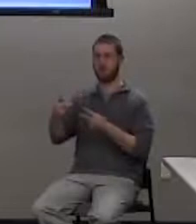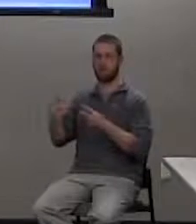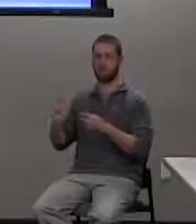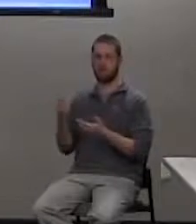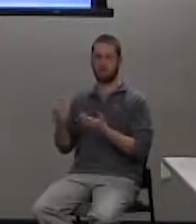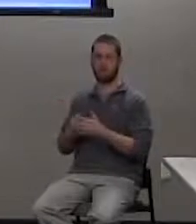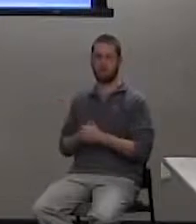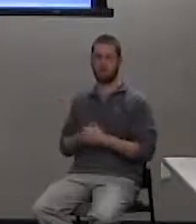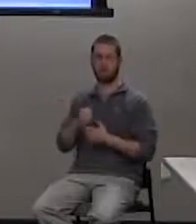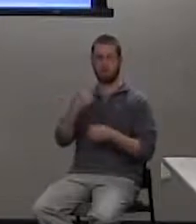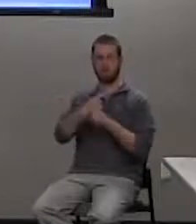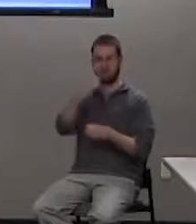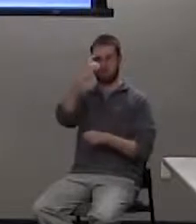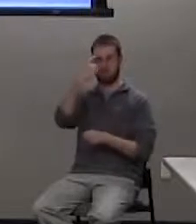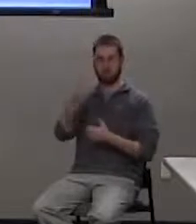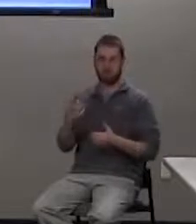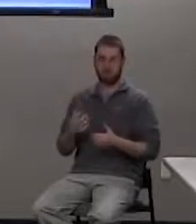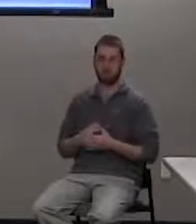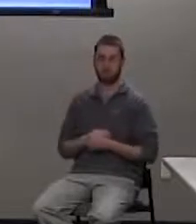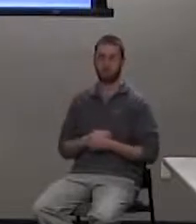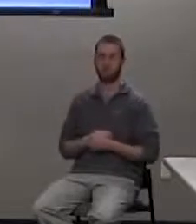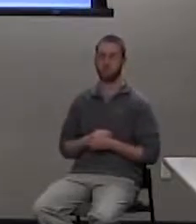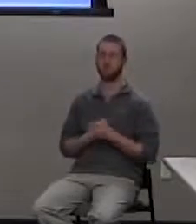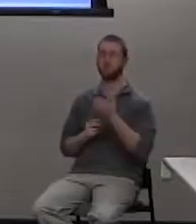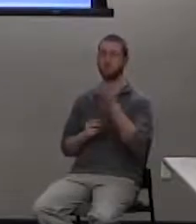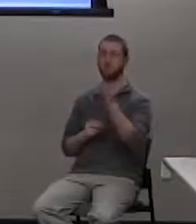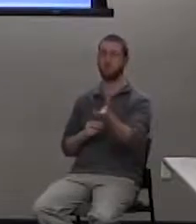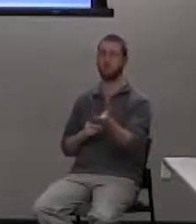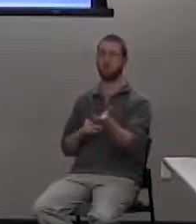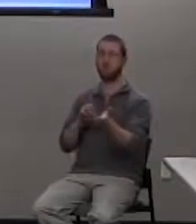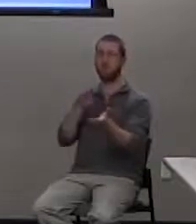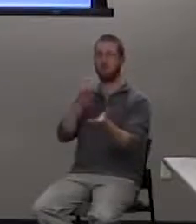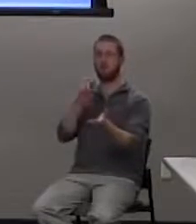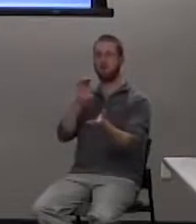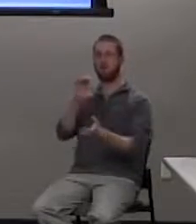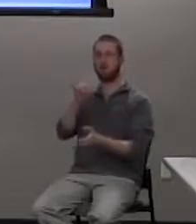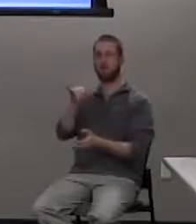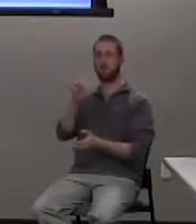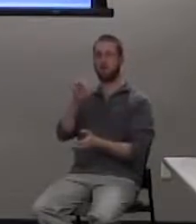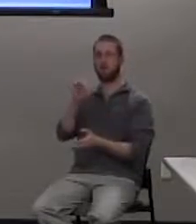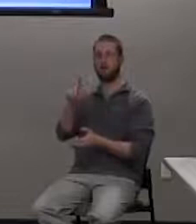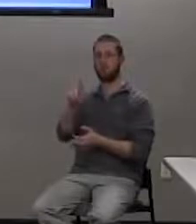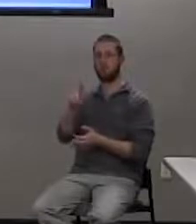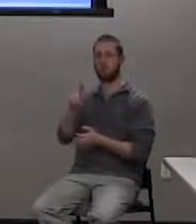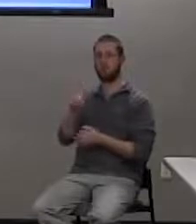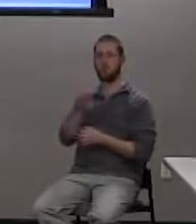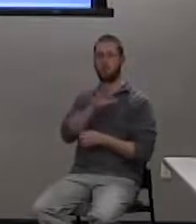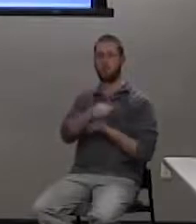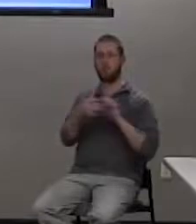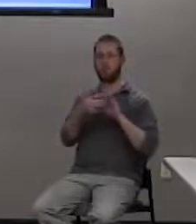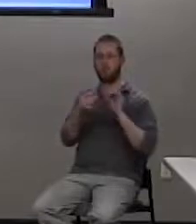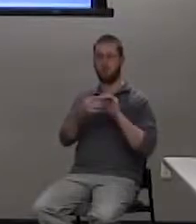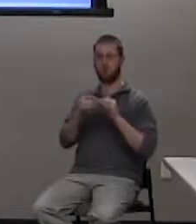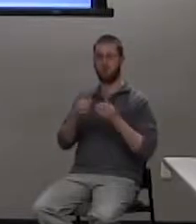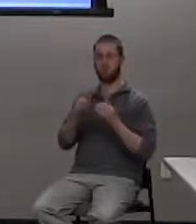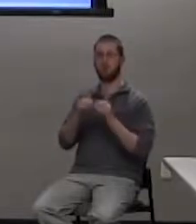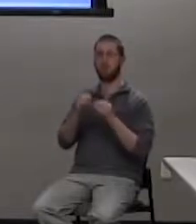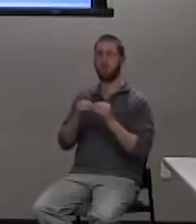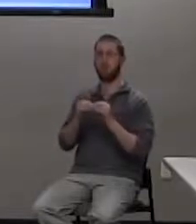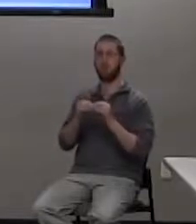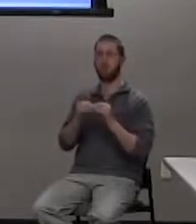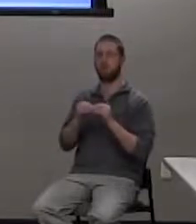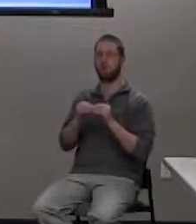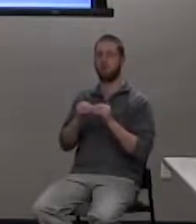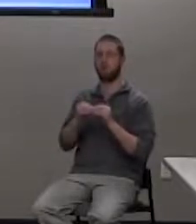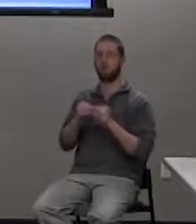segment, if that makes sense. Yes, sir. I'd like to take Denise's comment a step further.